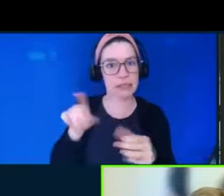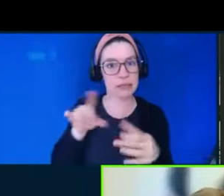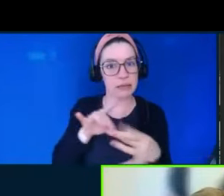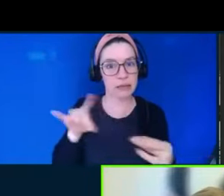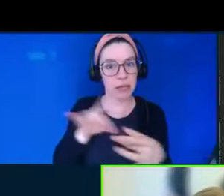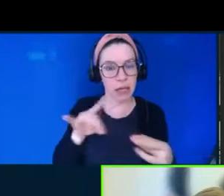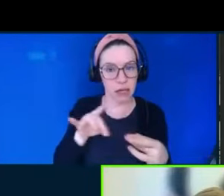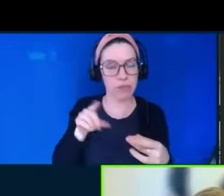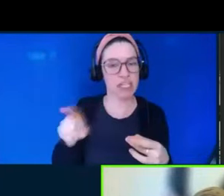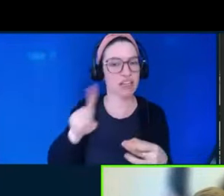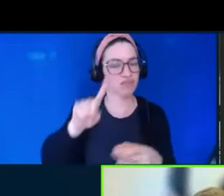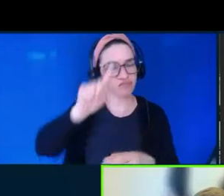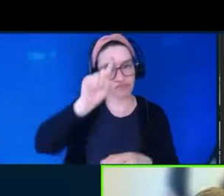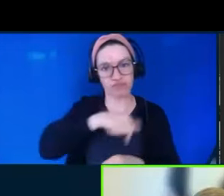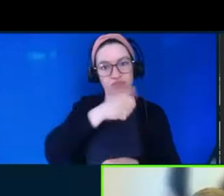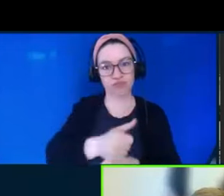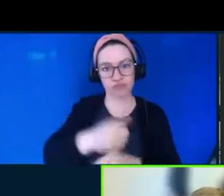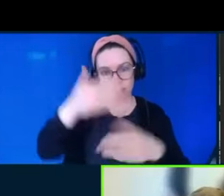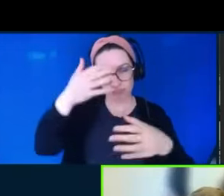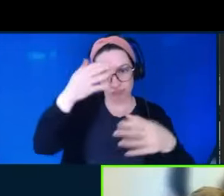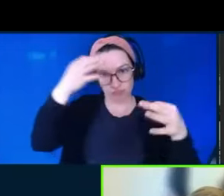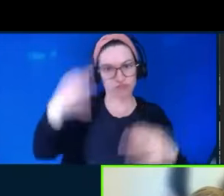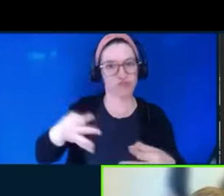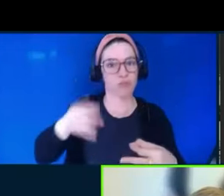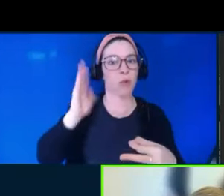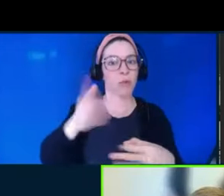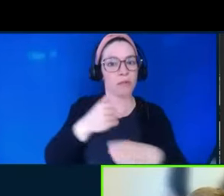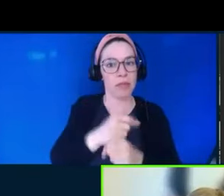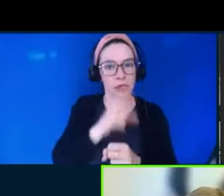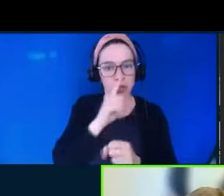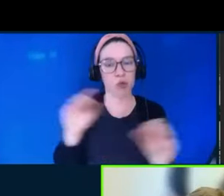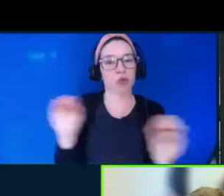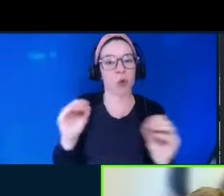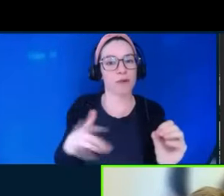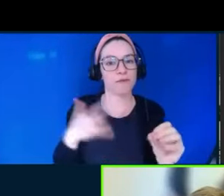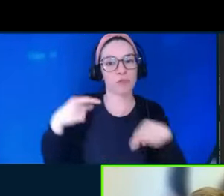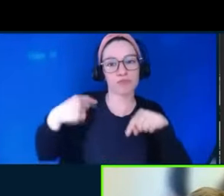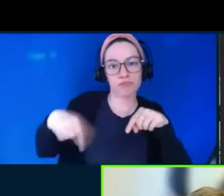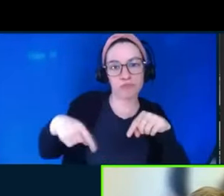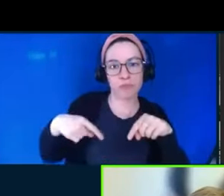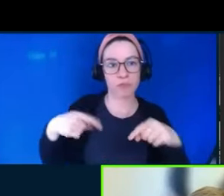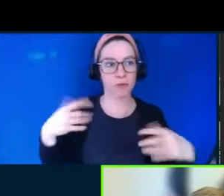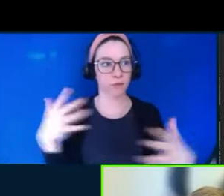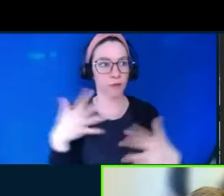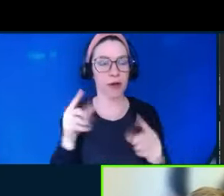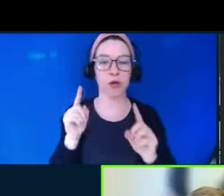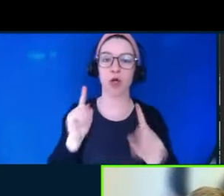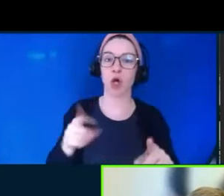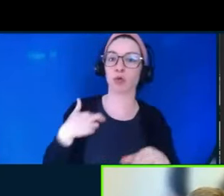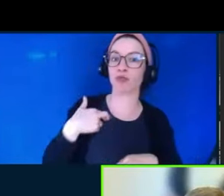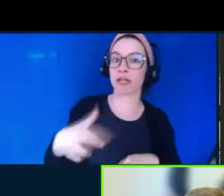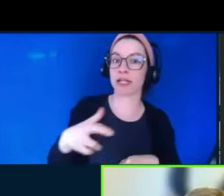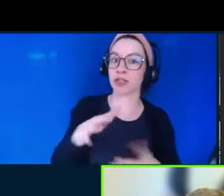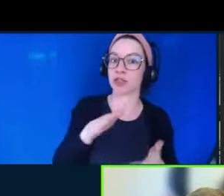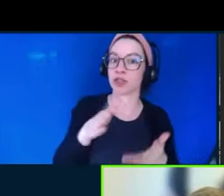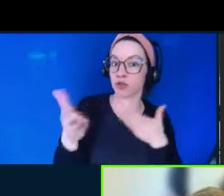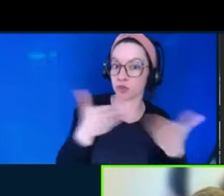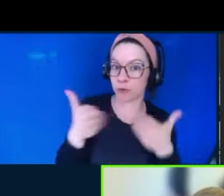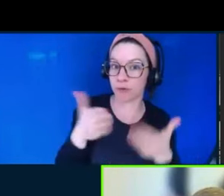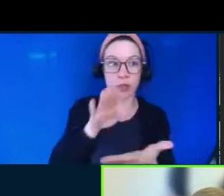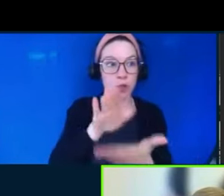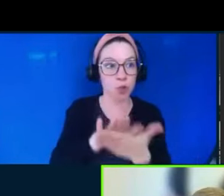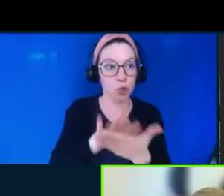is determined to ensure that no one feels afraid to attend a religious service, a school, or community center, or simply